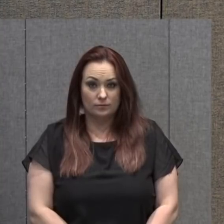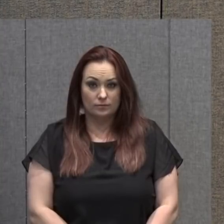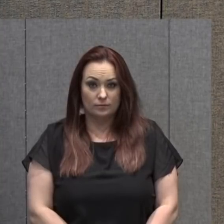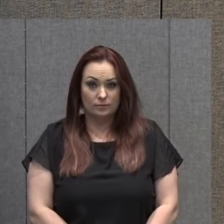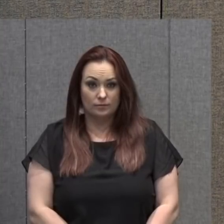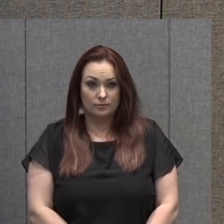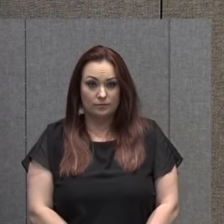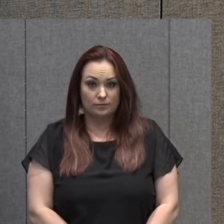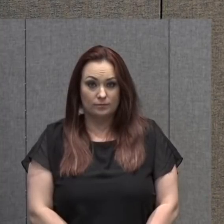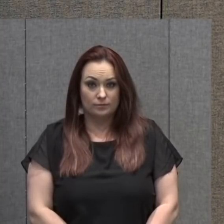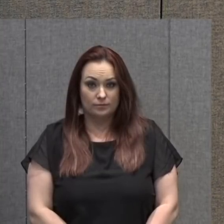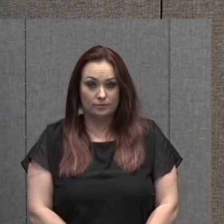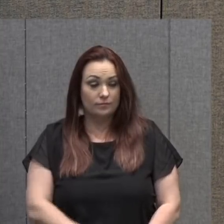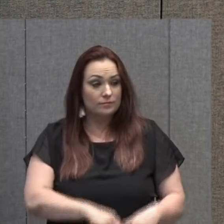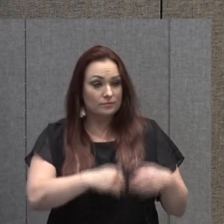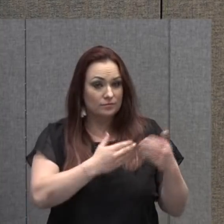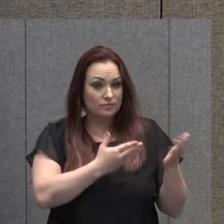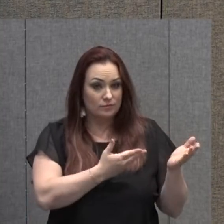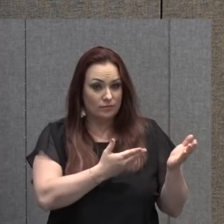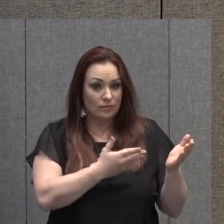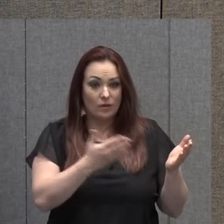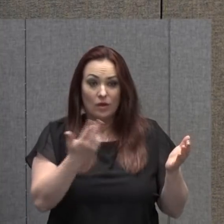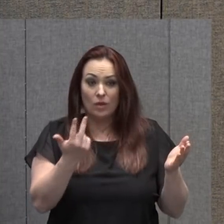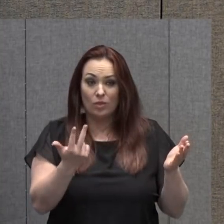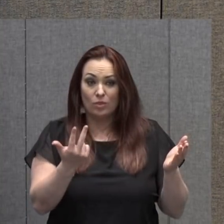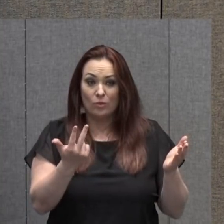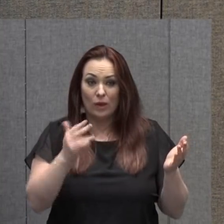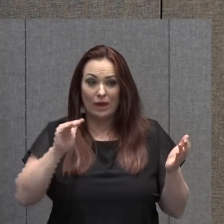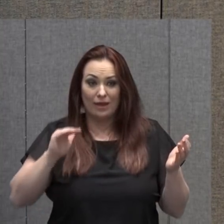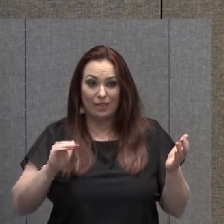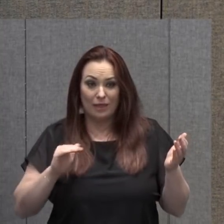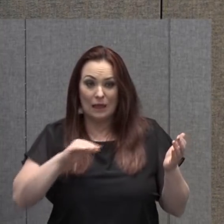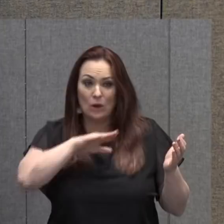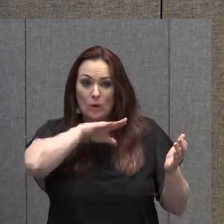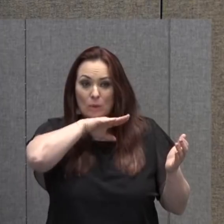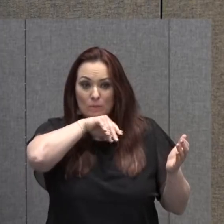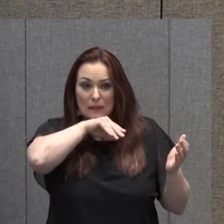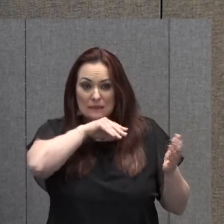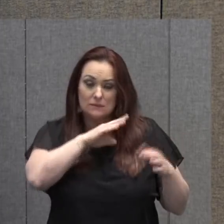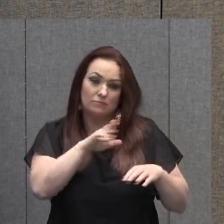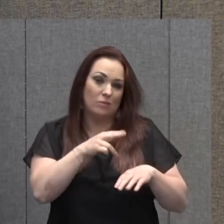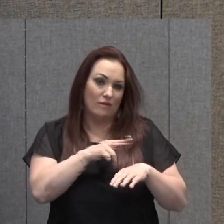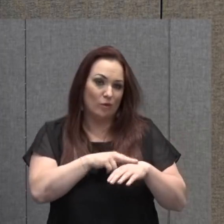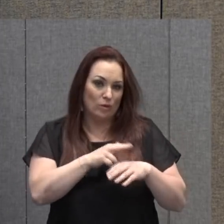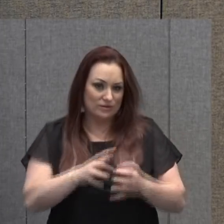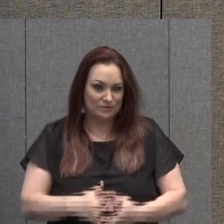the three little pigs, of course.